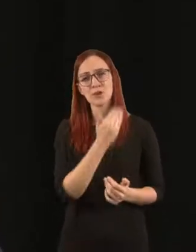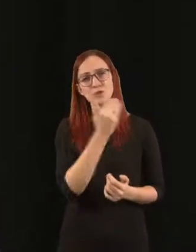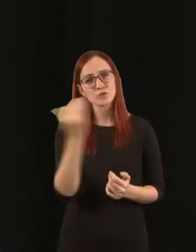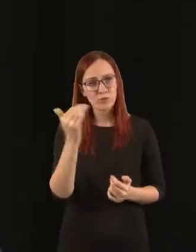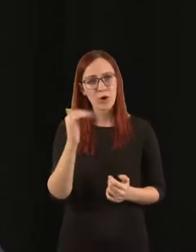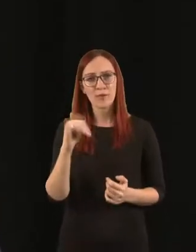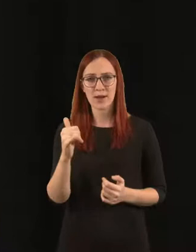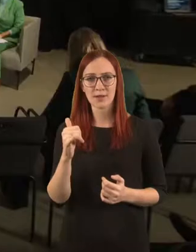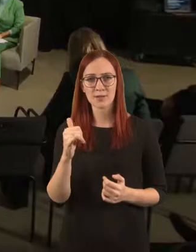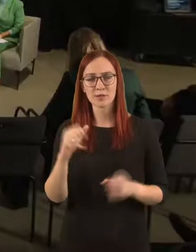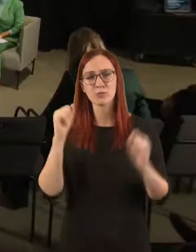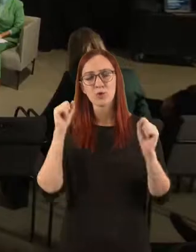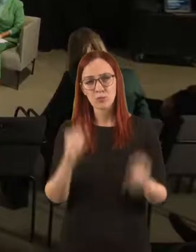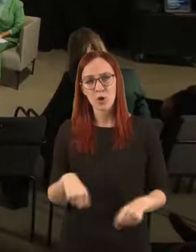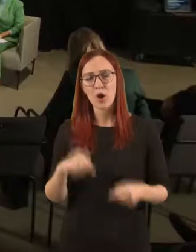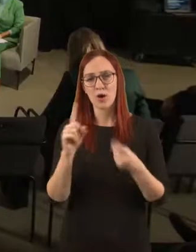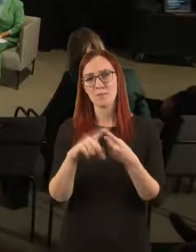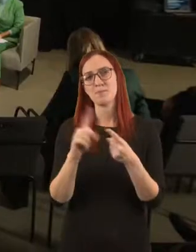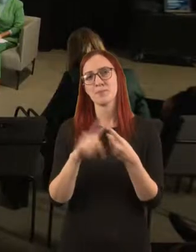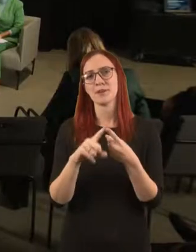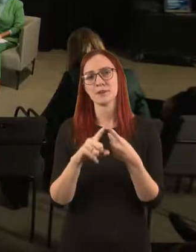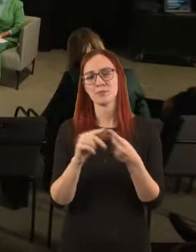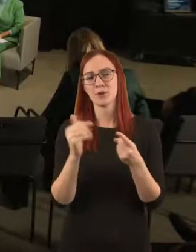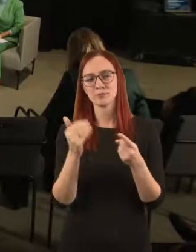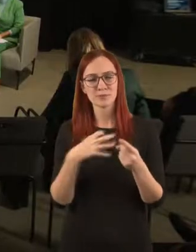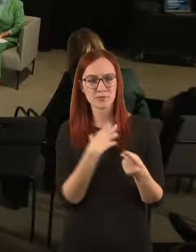join in the discussion.